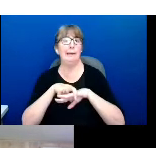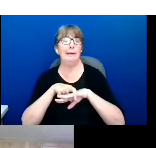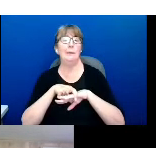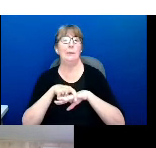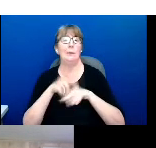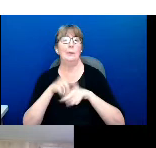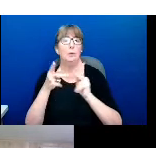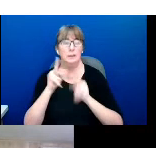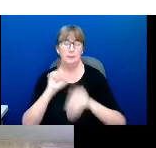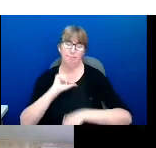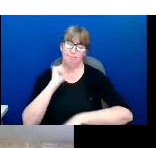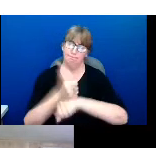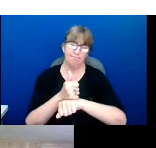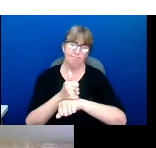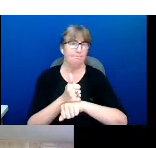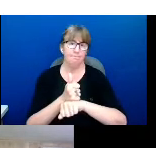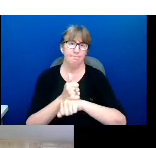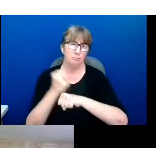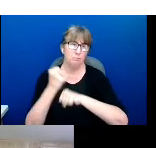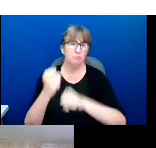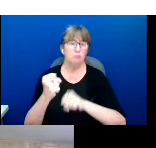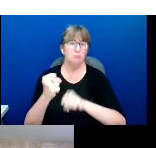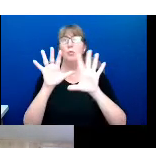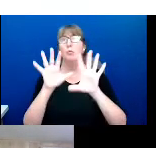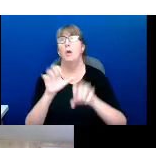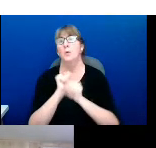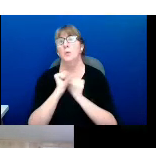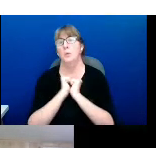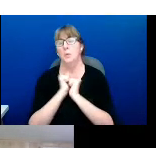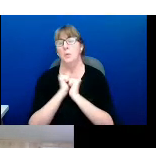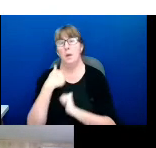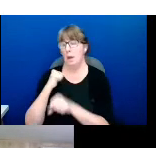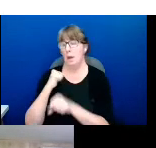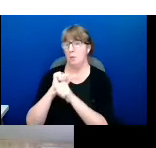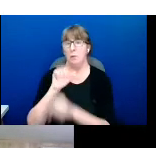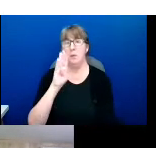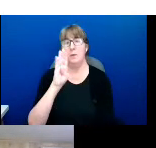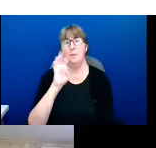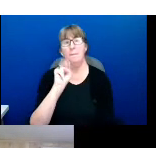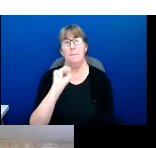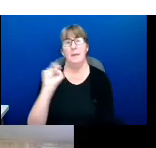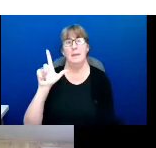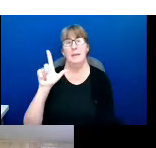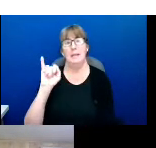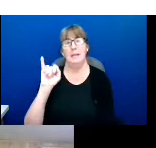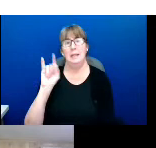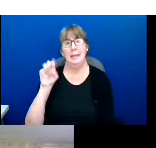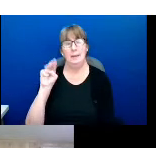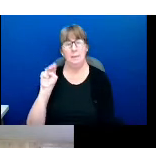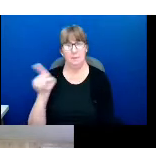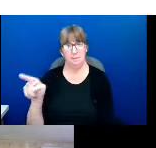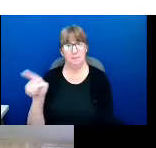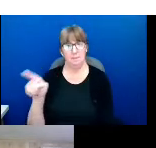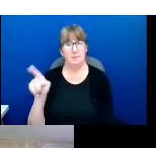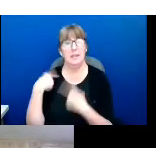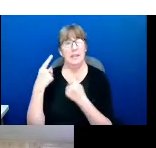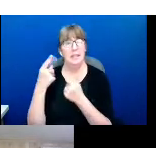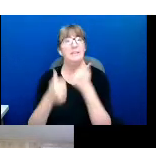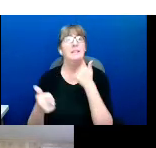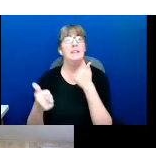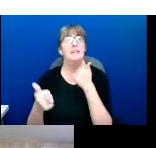with. I've worked with Ben Leadham throughout this project. He's been the assistant superintendent at Bluestone since we